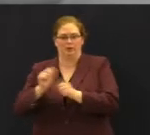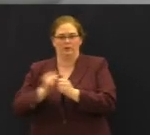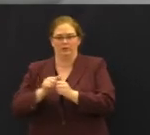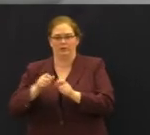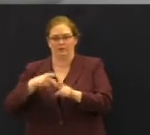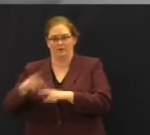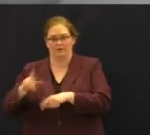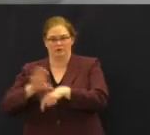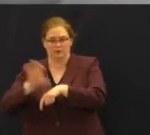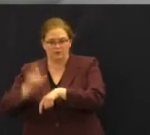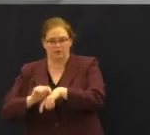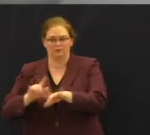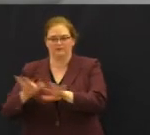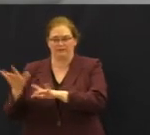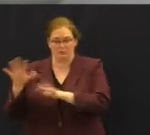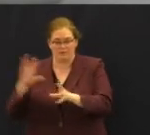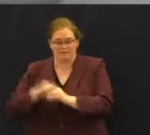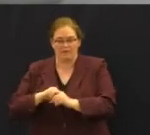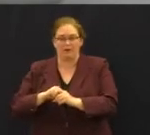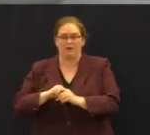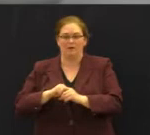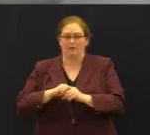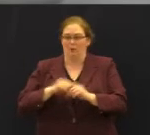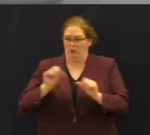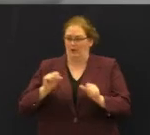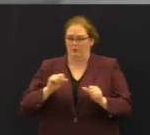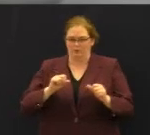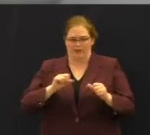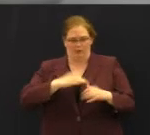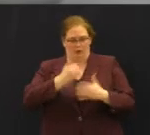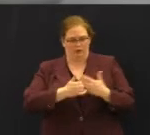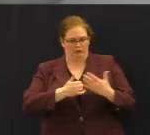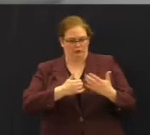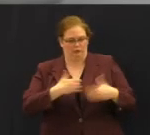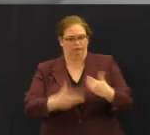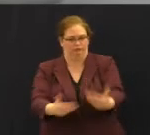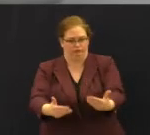professional consultants and everybody involved, we're able to move the project forward.